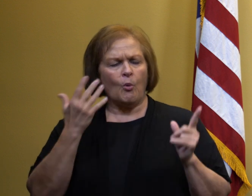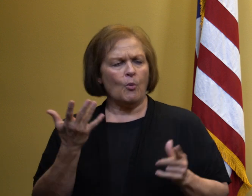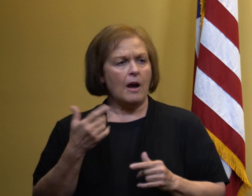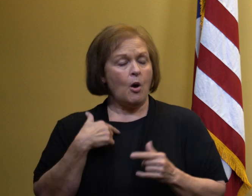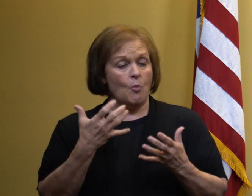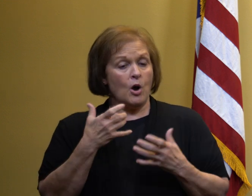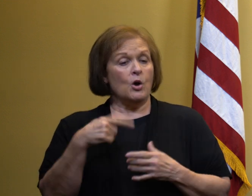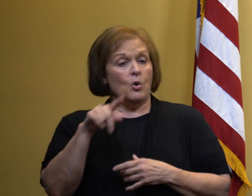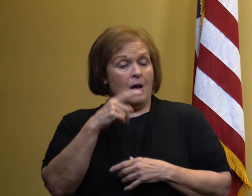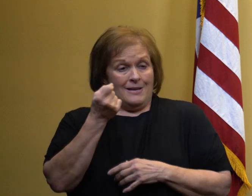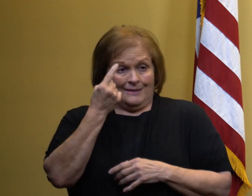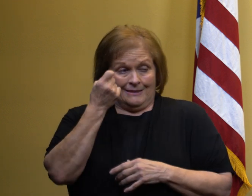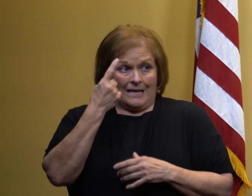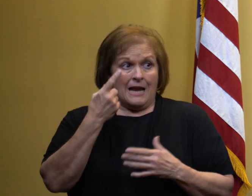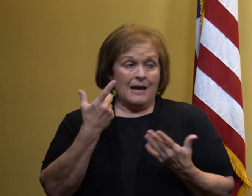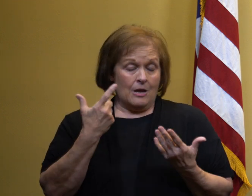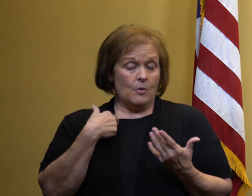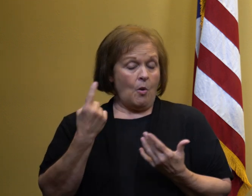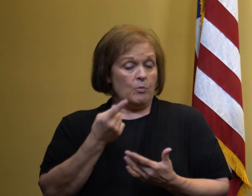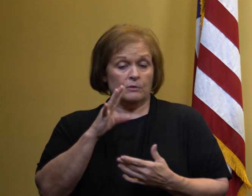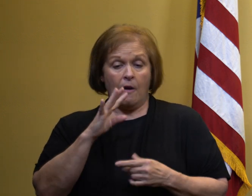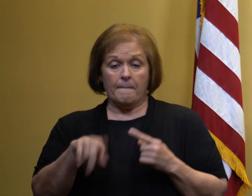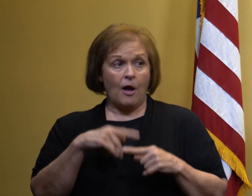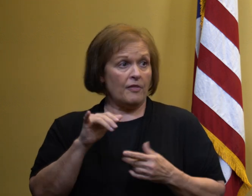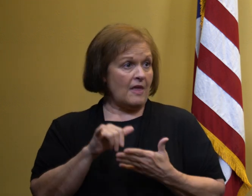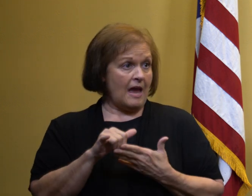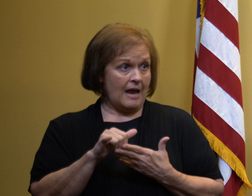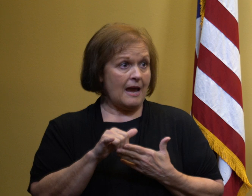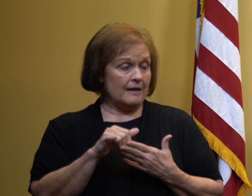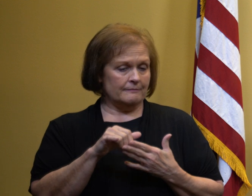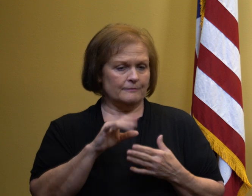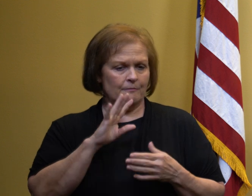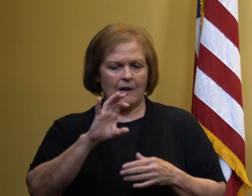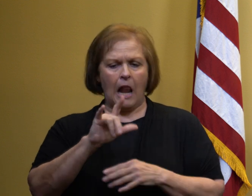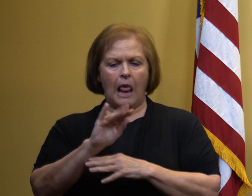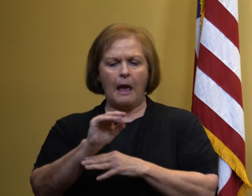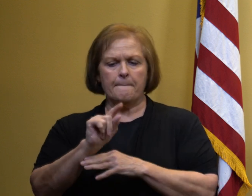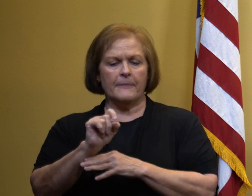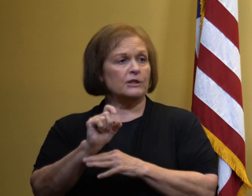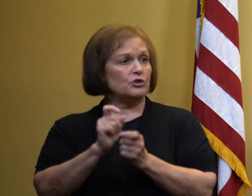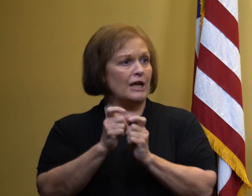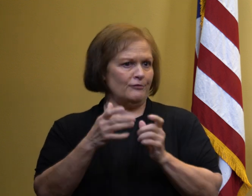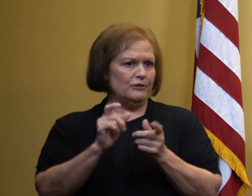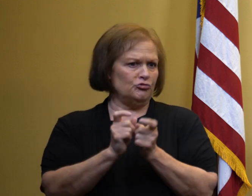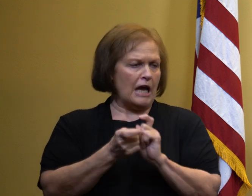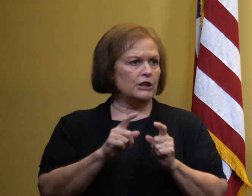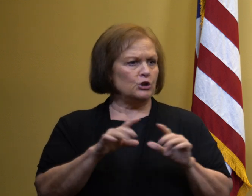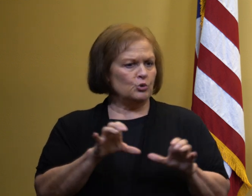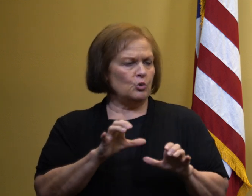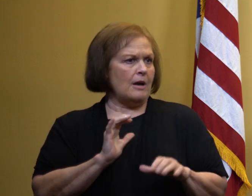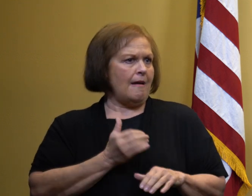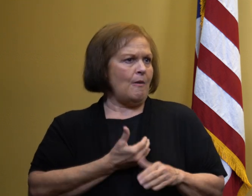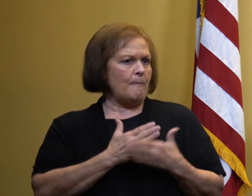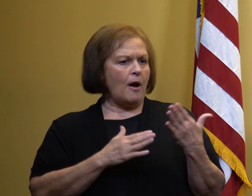want people to understand, and as we always talk about being on the front lines of climate change that has already changed, is to do our